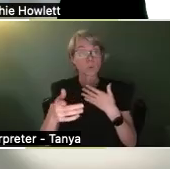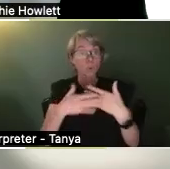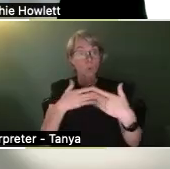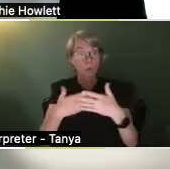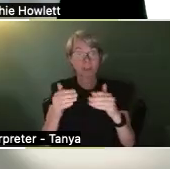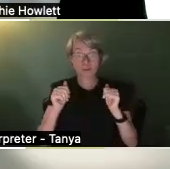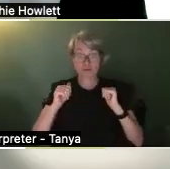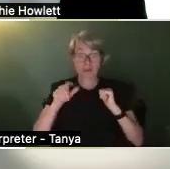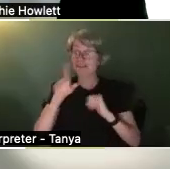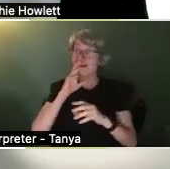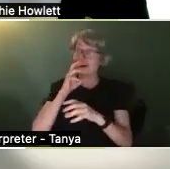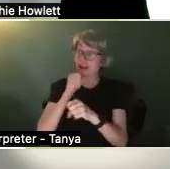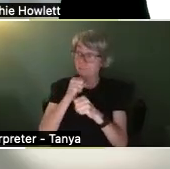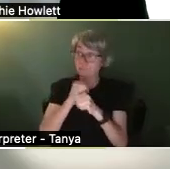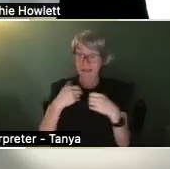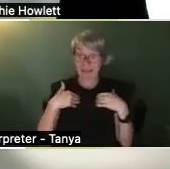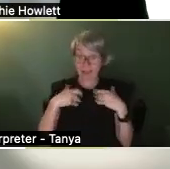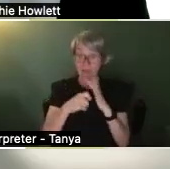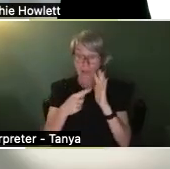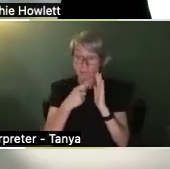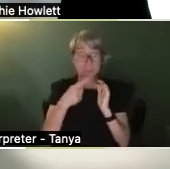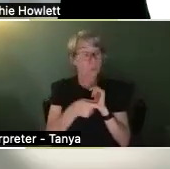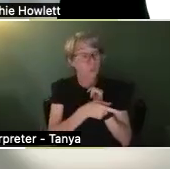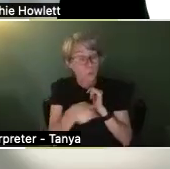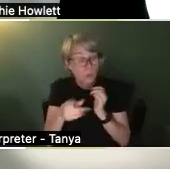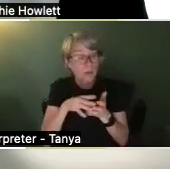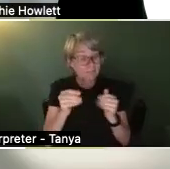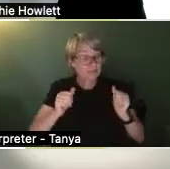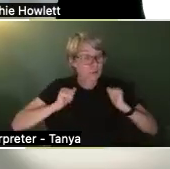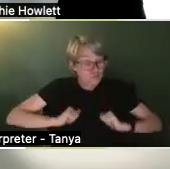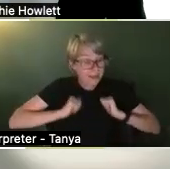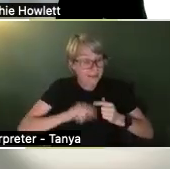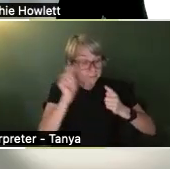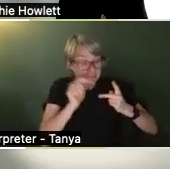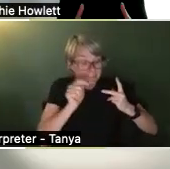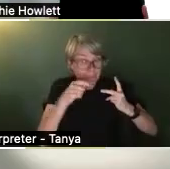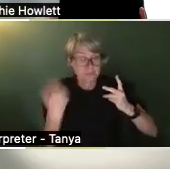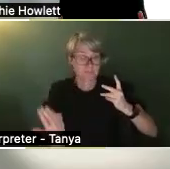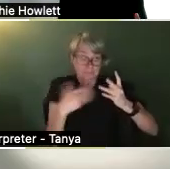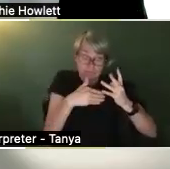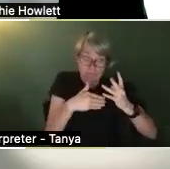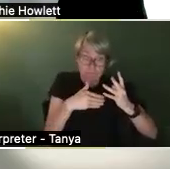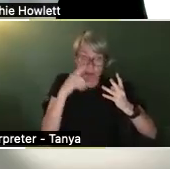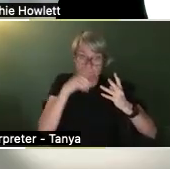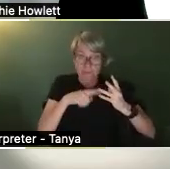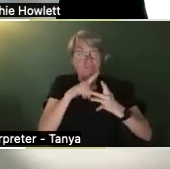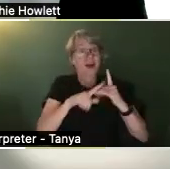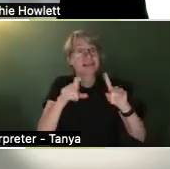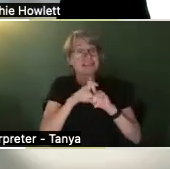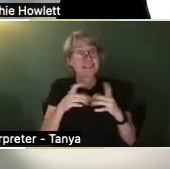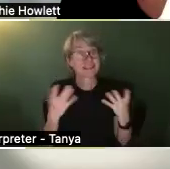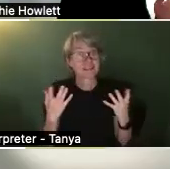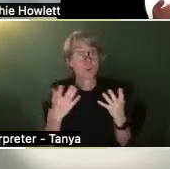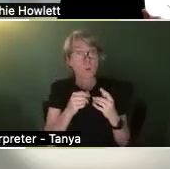a state government health department, can you mandate training on the health of people with intellectual disability or on unconscious